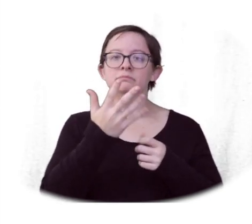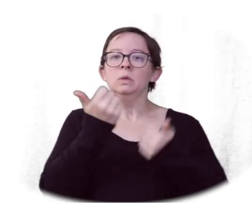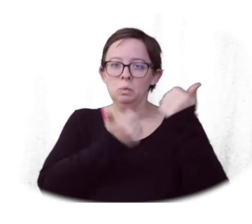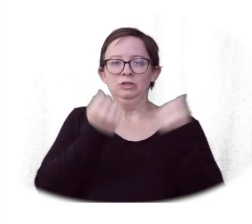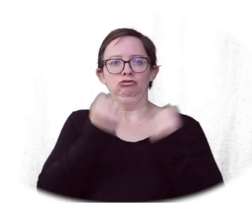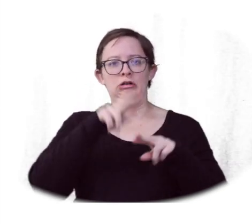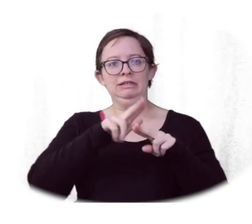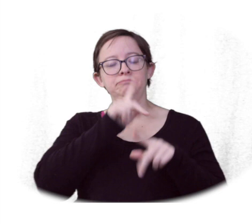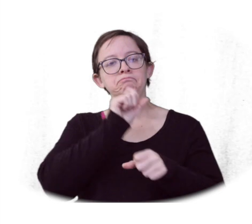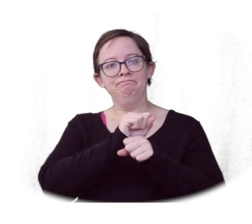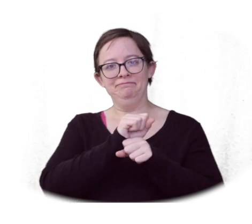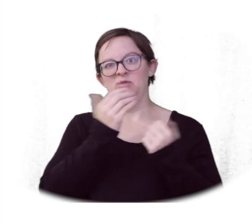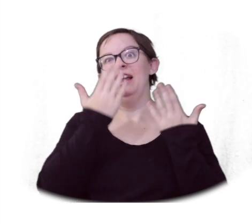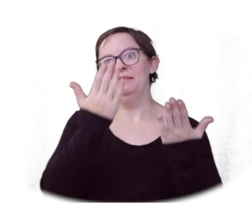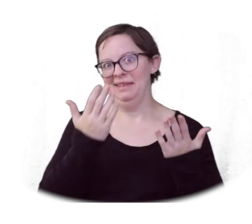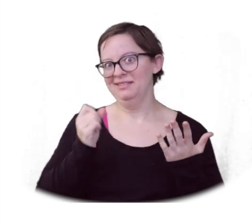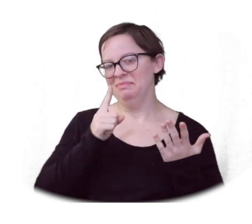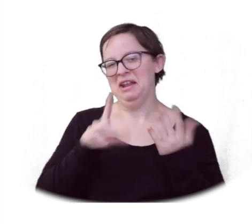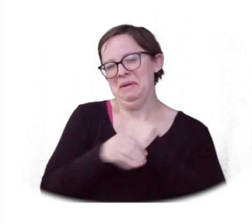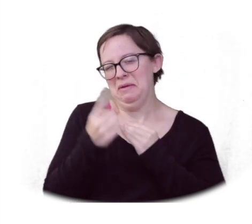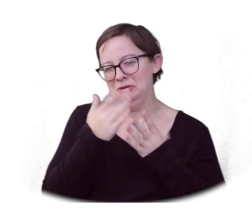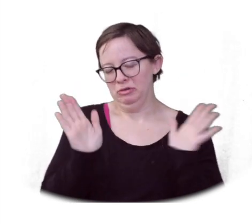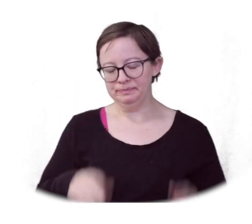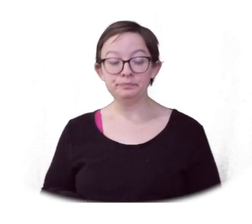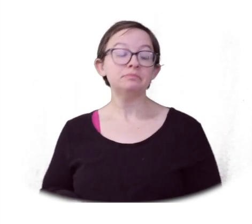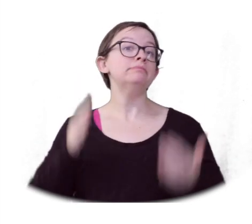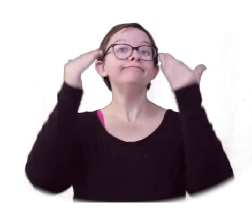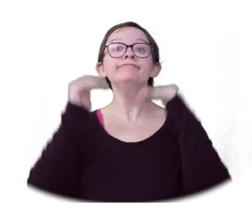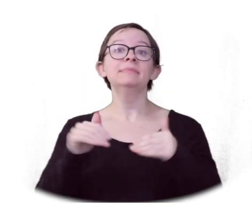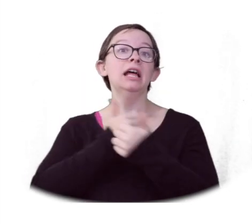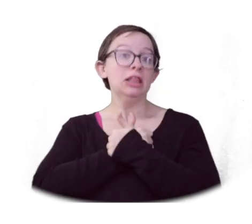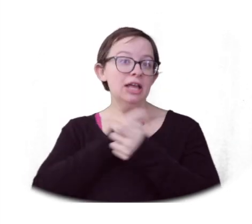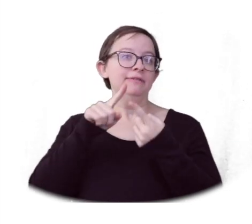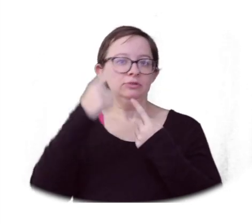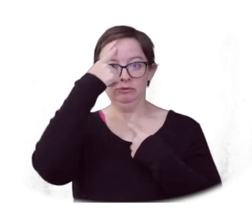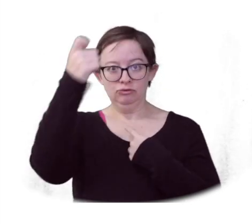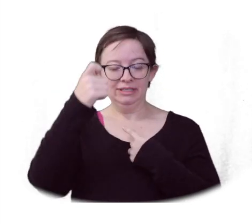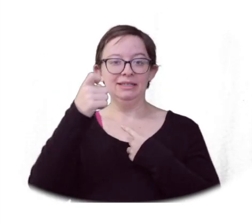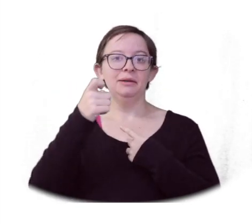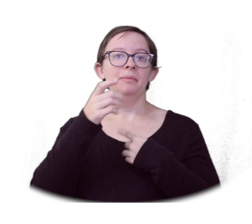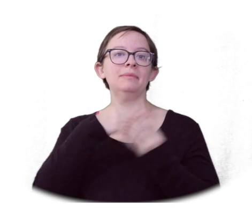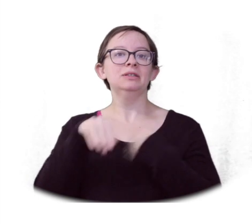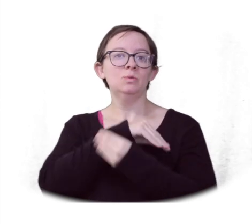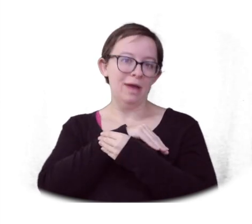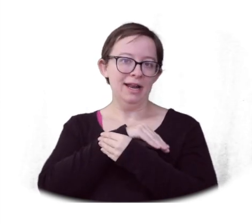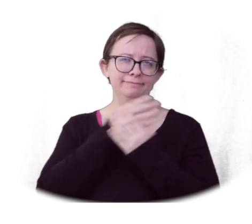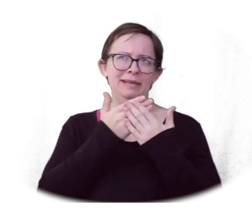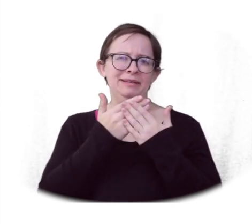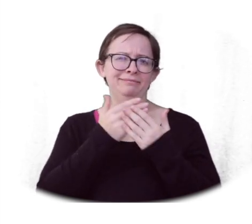give you the car seat that we really like, but I would definitely put one of those on there. Next, the Love to Dream Swaddle